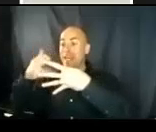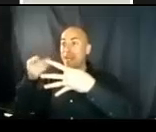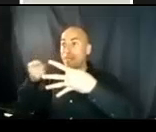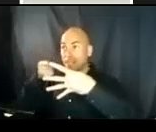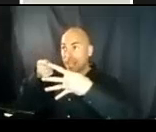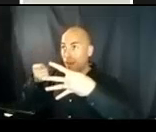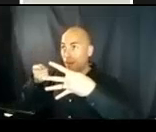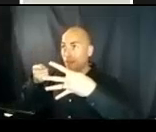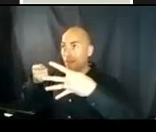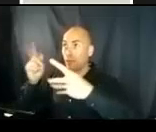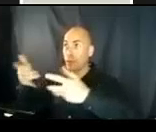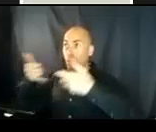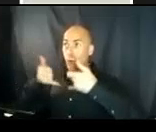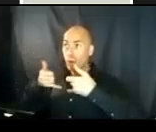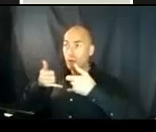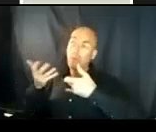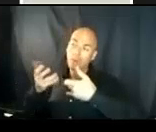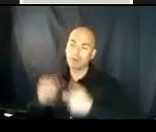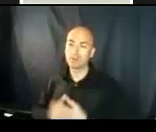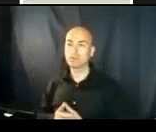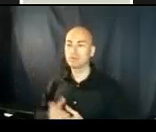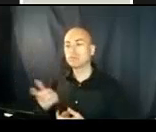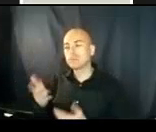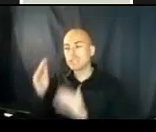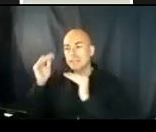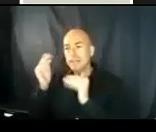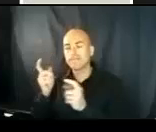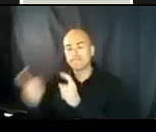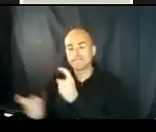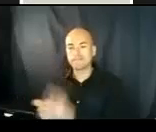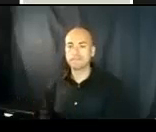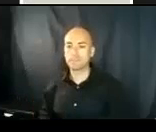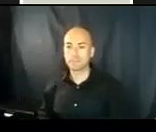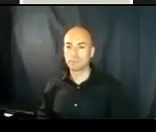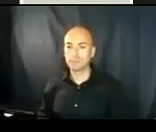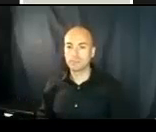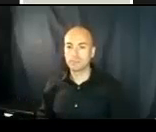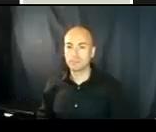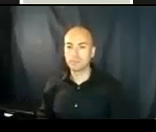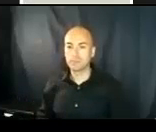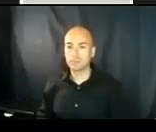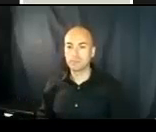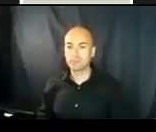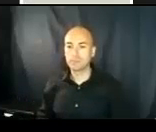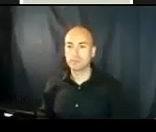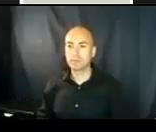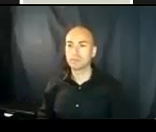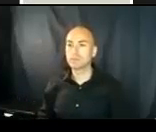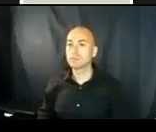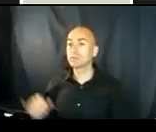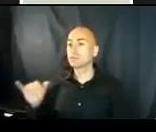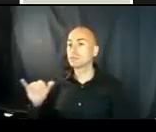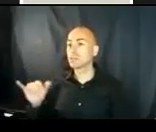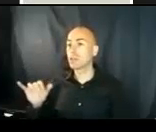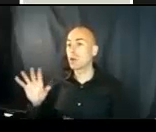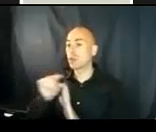able to provide that. And I love, Melissa, you're saying you provide that in the grade book and comments. Absolutely.